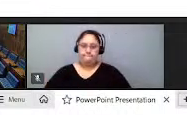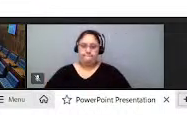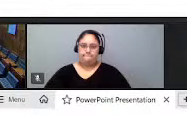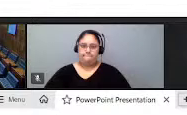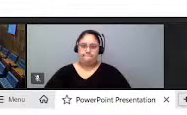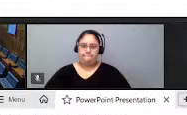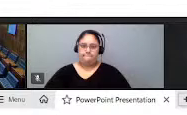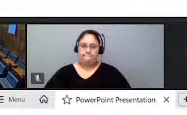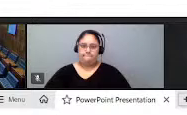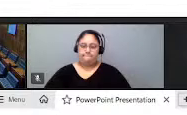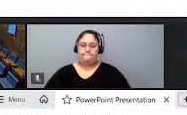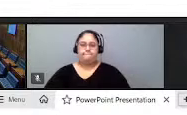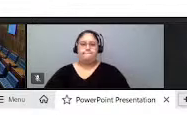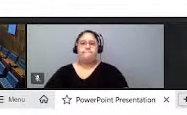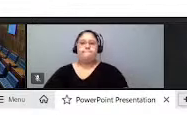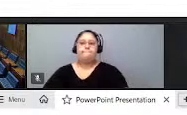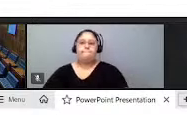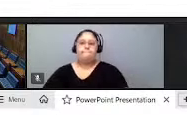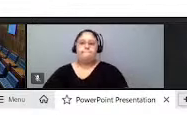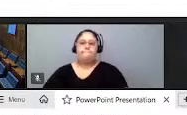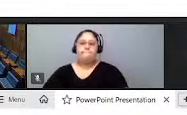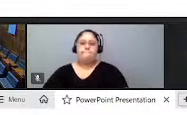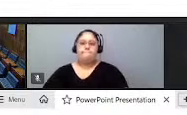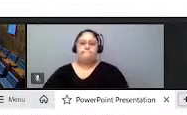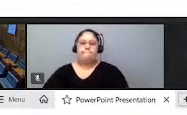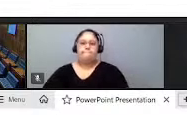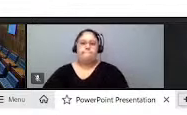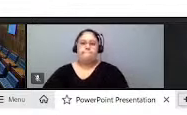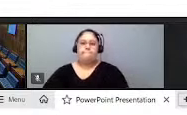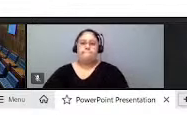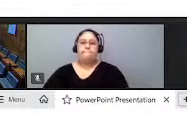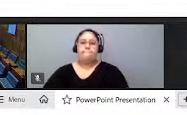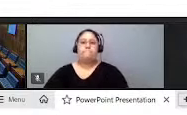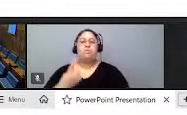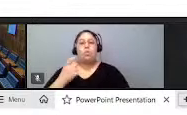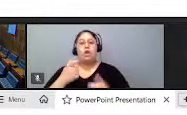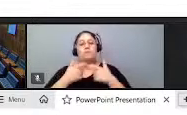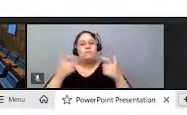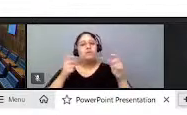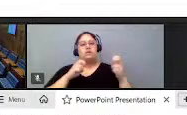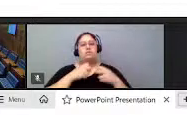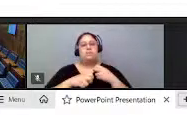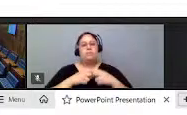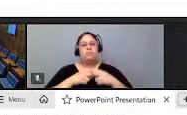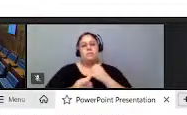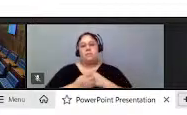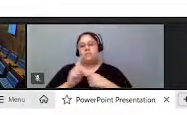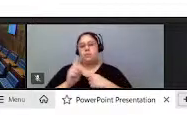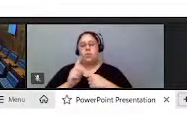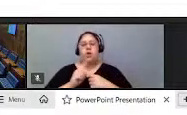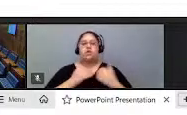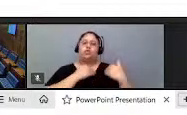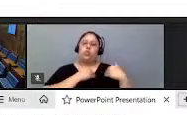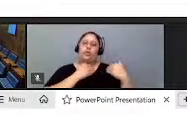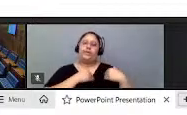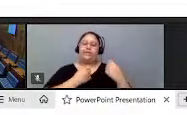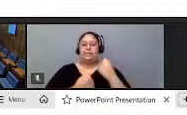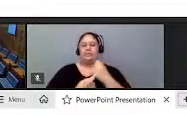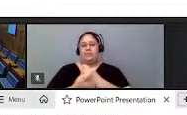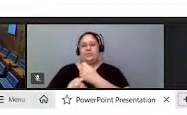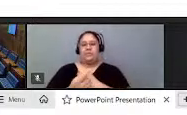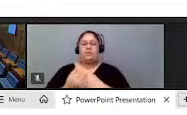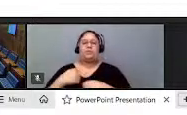one all right I think one of the major issues as well that we are faced with with it is the security incidence where we